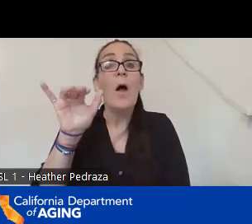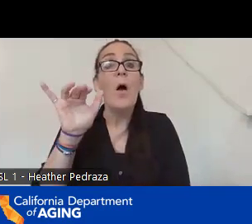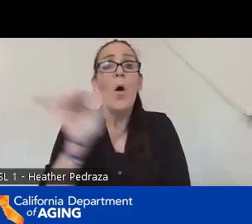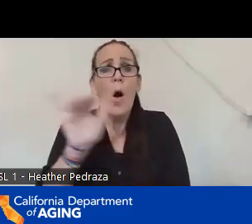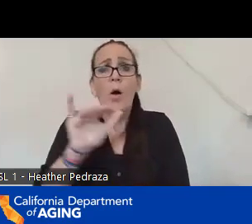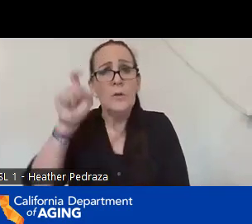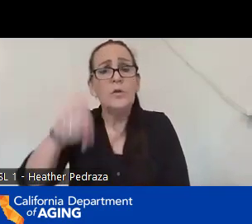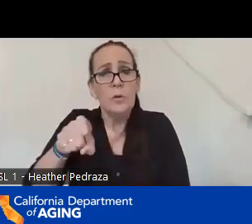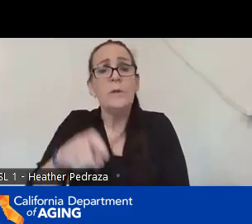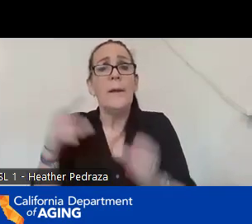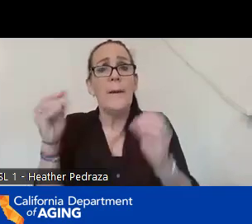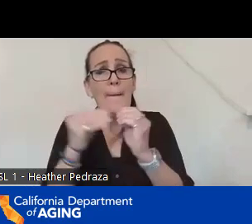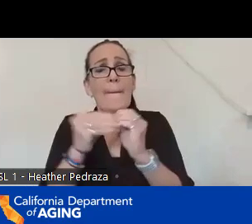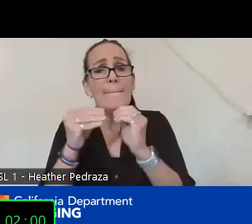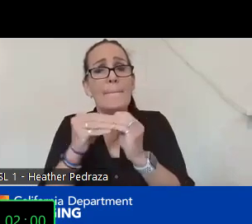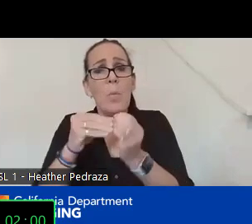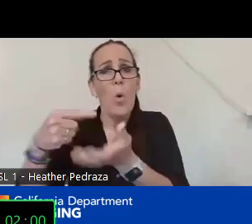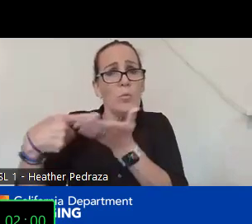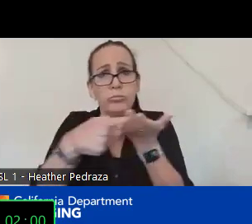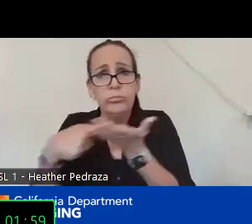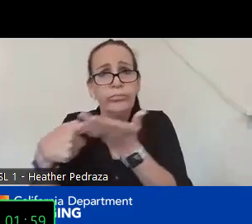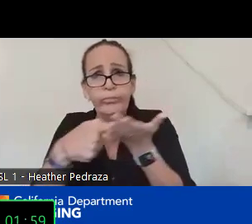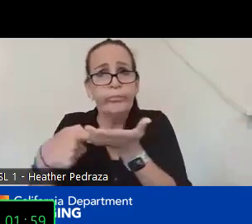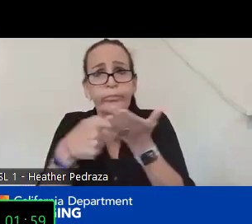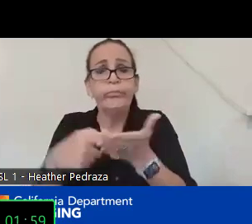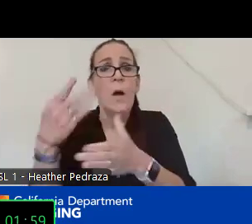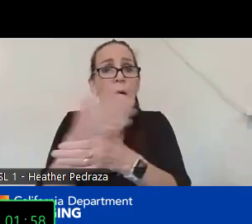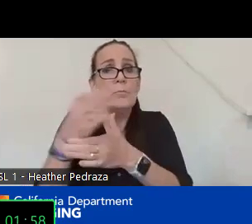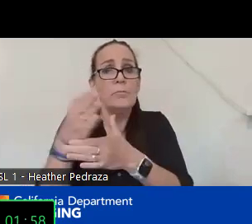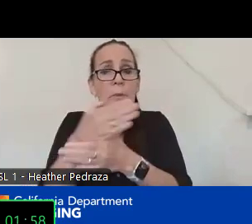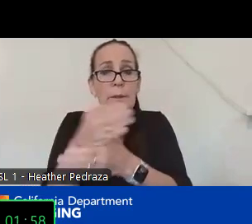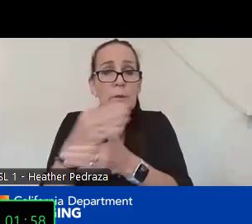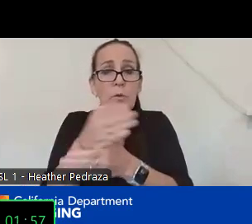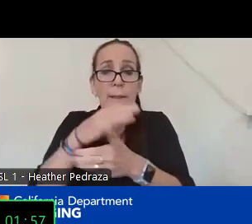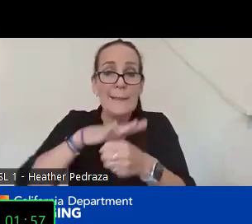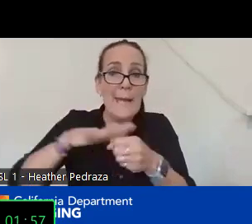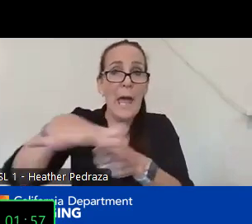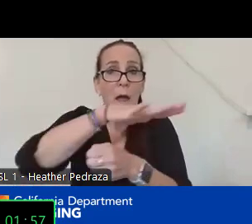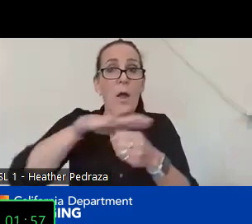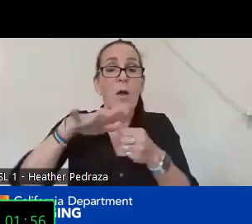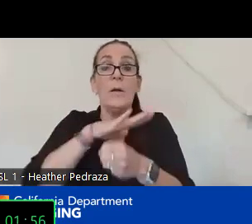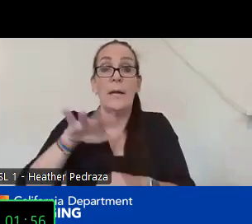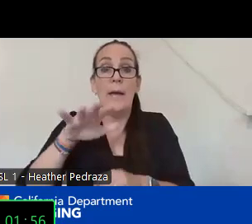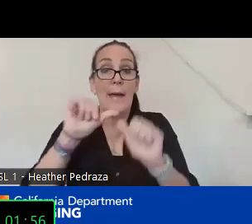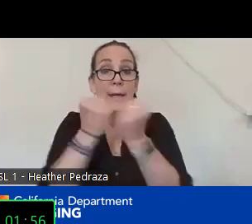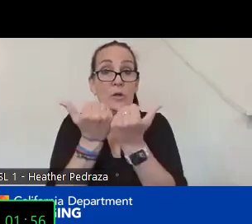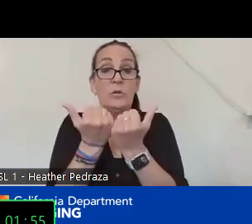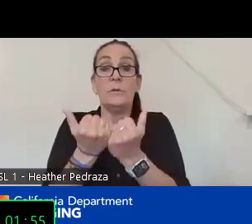more collaboration between area agencies on aging